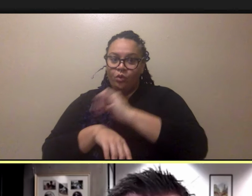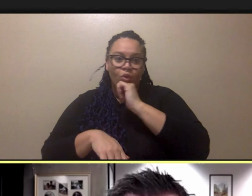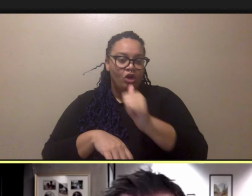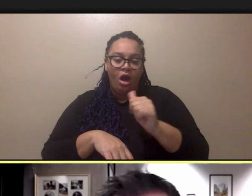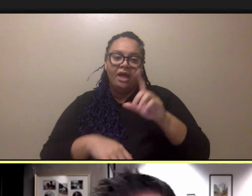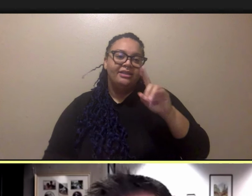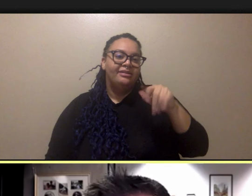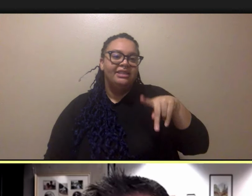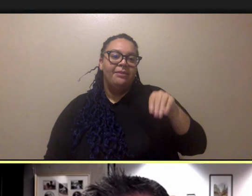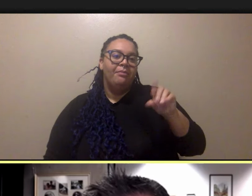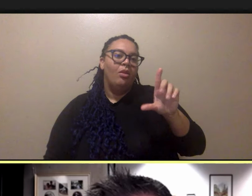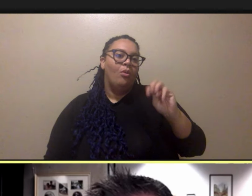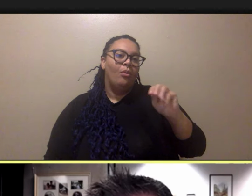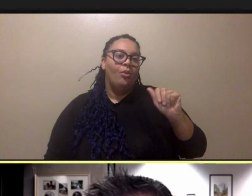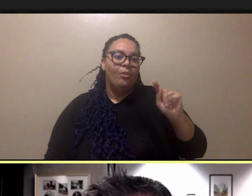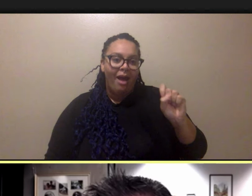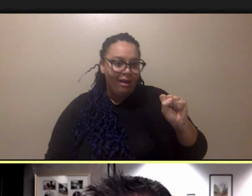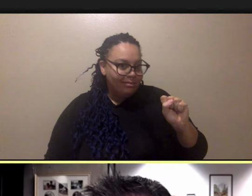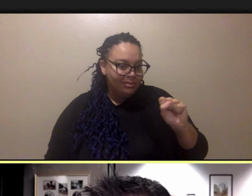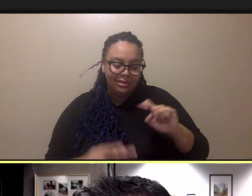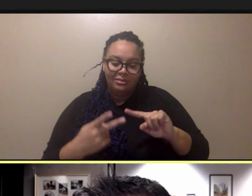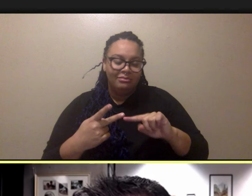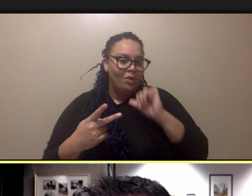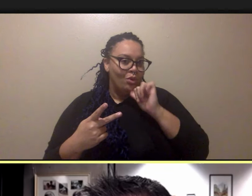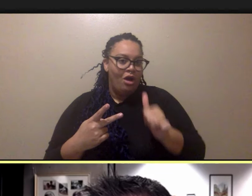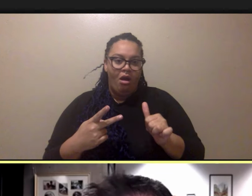diplomats. They were not